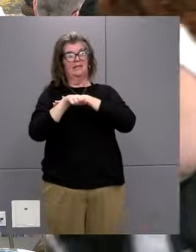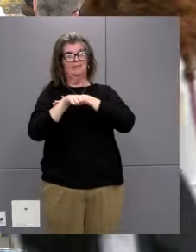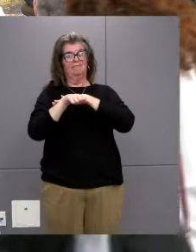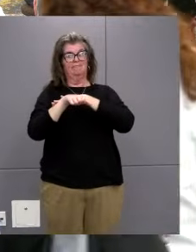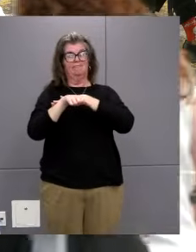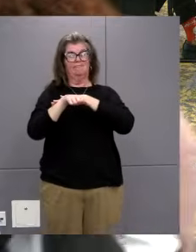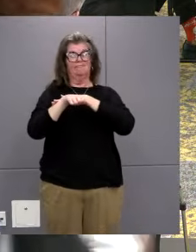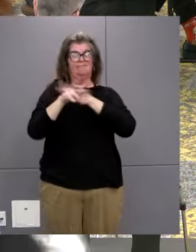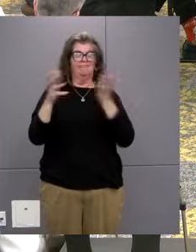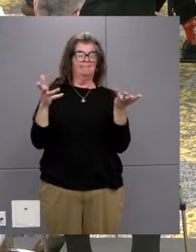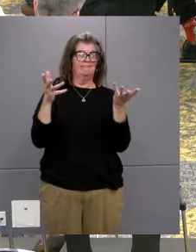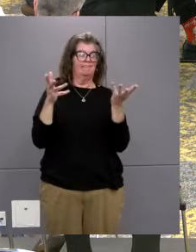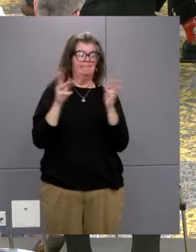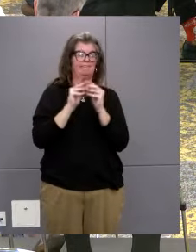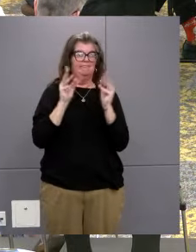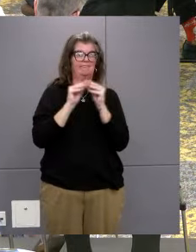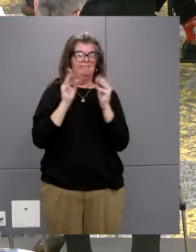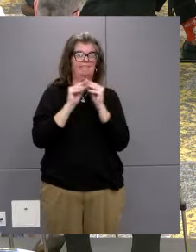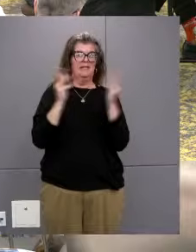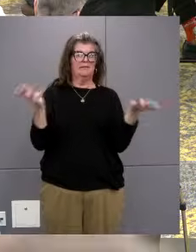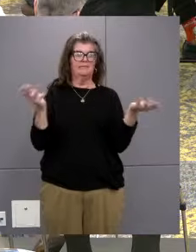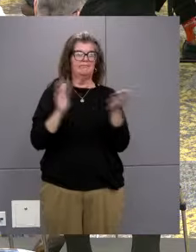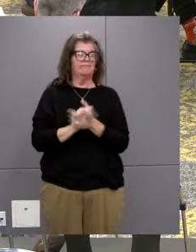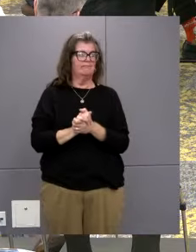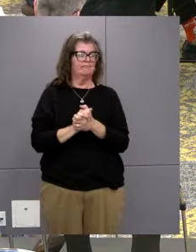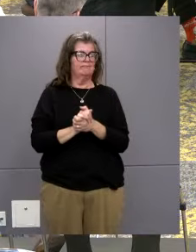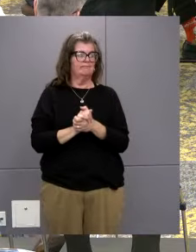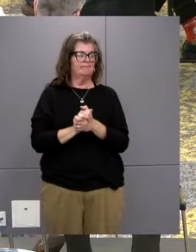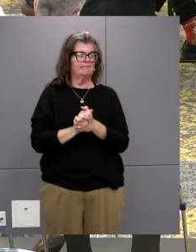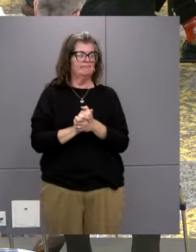Hall, if that's where they were.